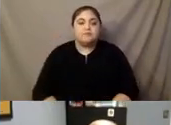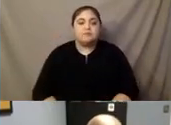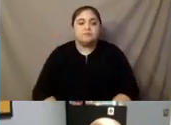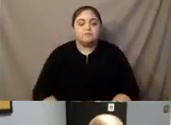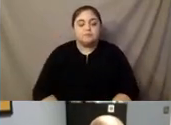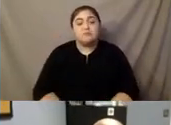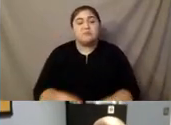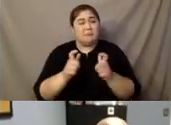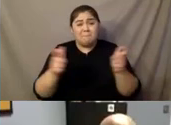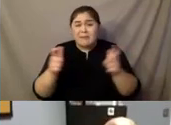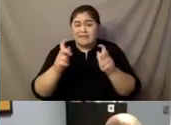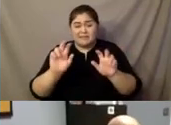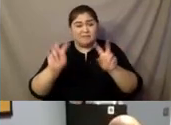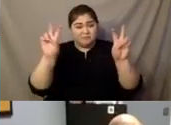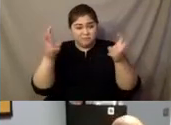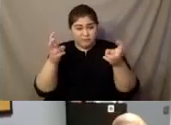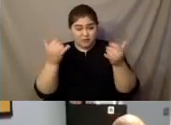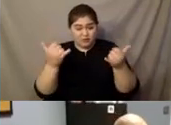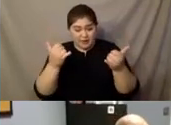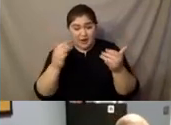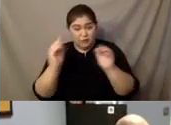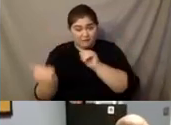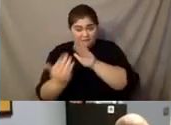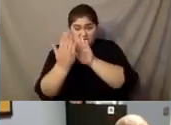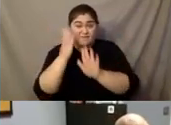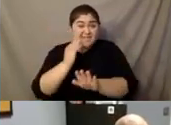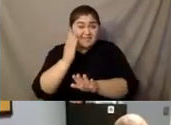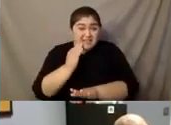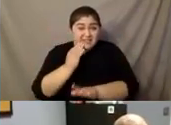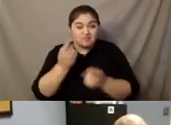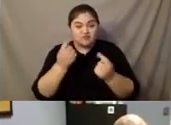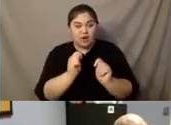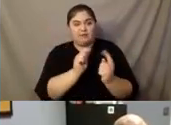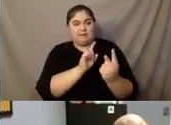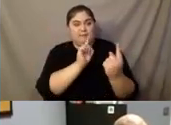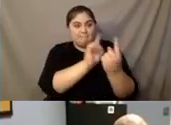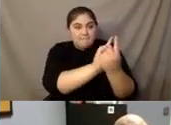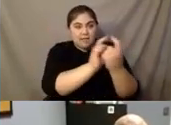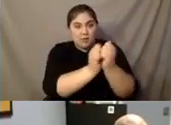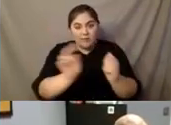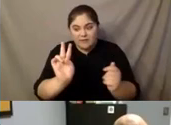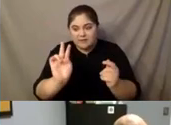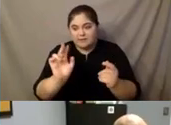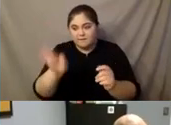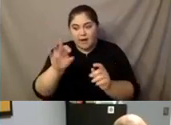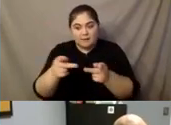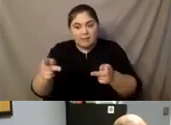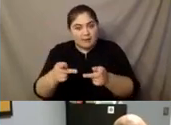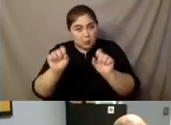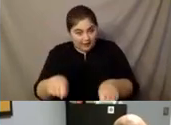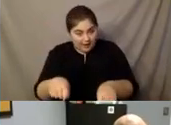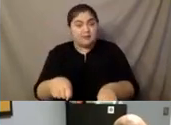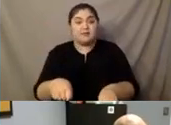biggest issues that we've been facing is being able to meet with victims and where we can do that. So for